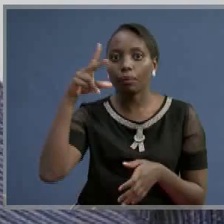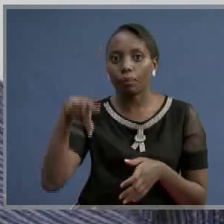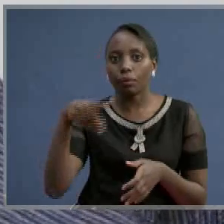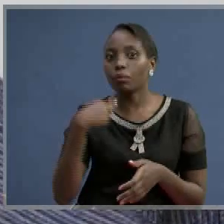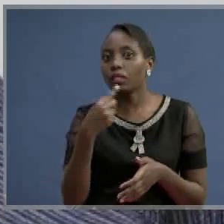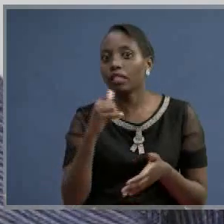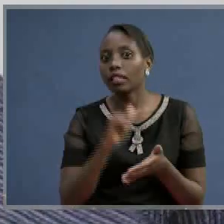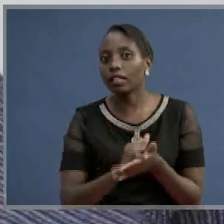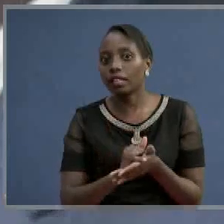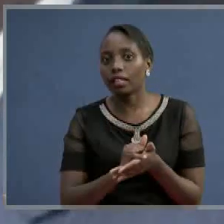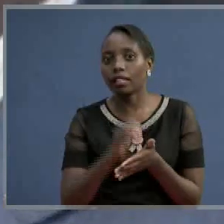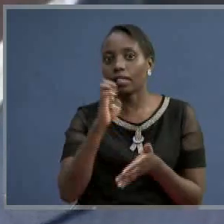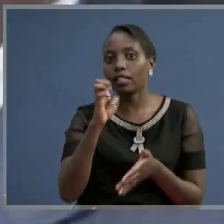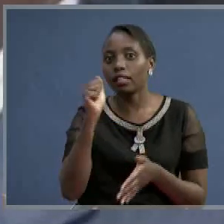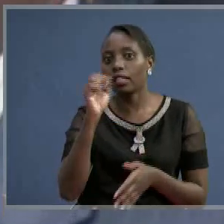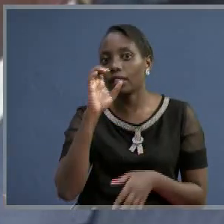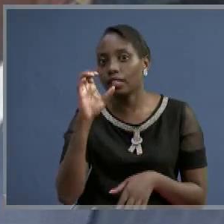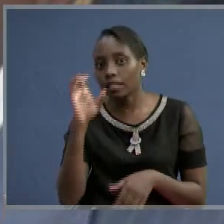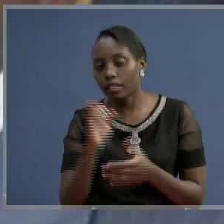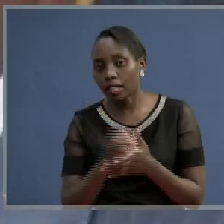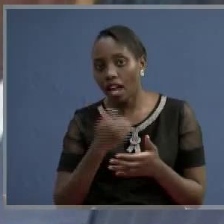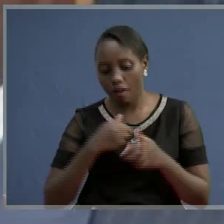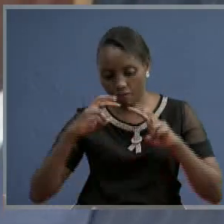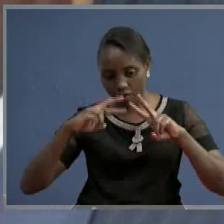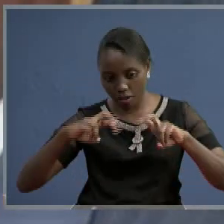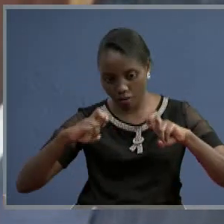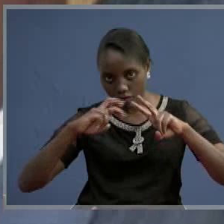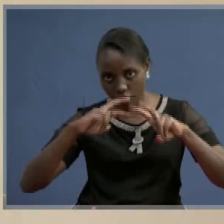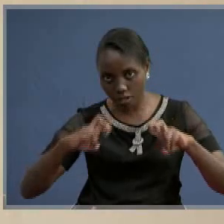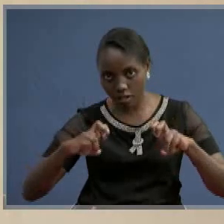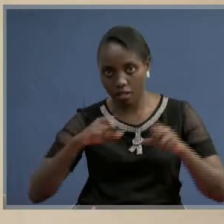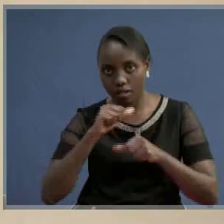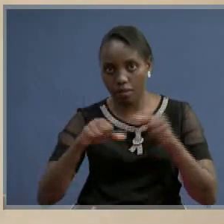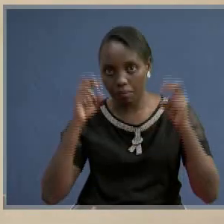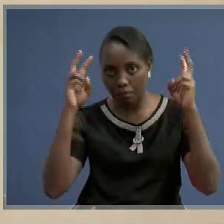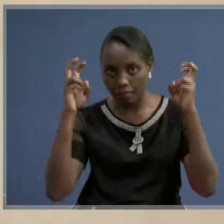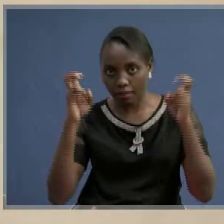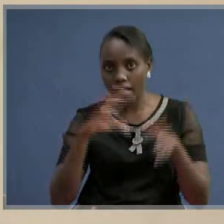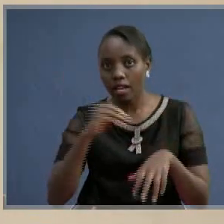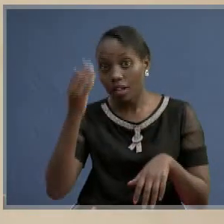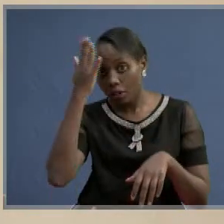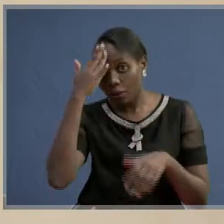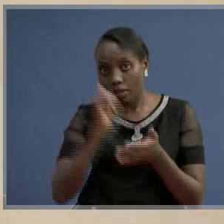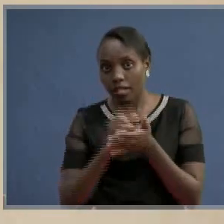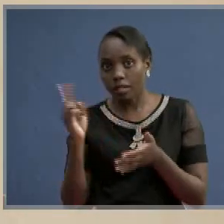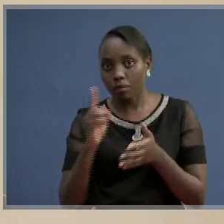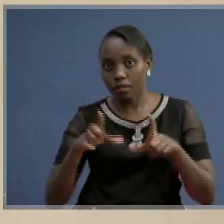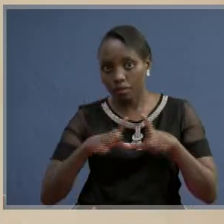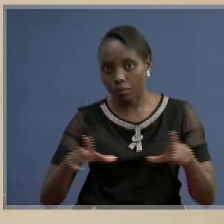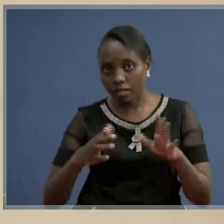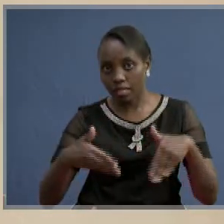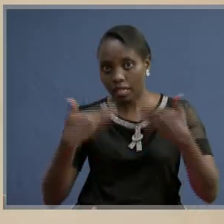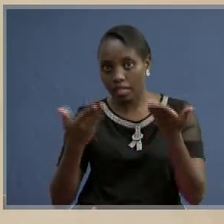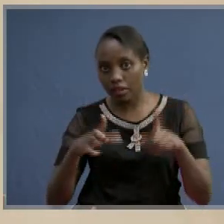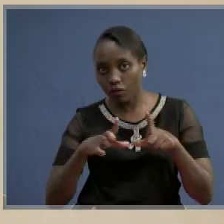Haji said the ESCC embarked on investigations which established that the Ministry of Lands irregularly